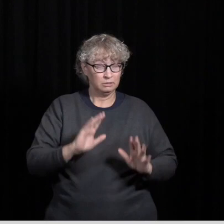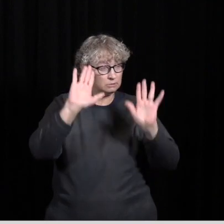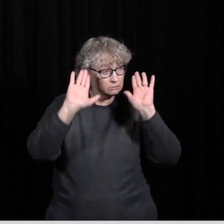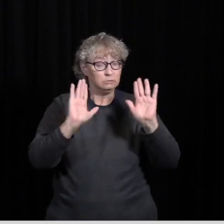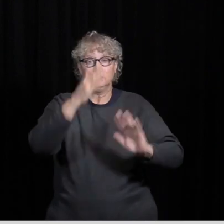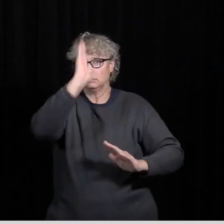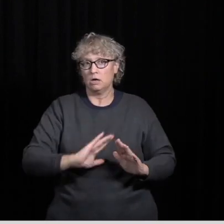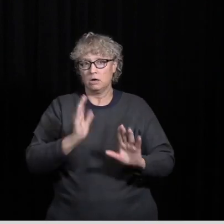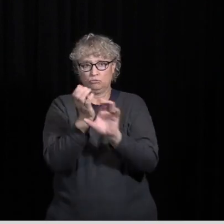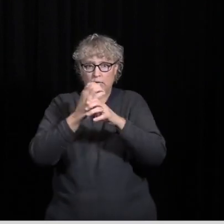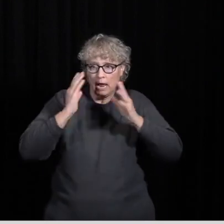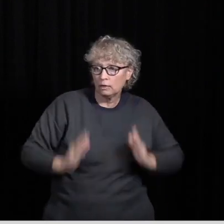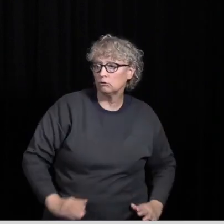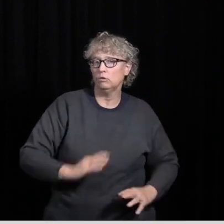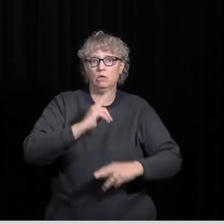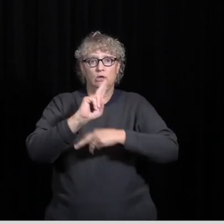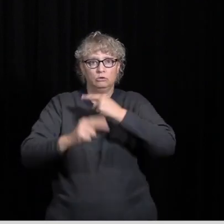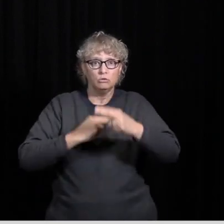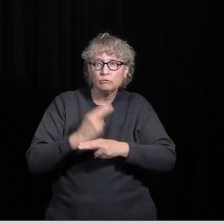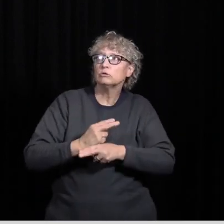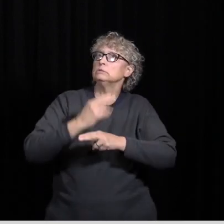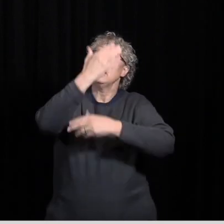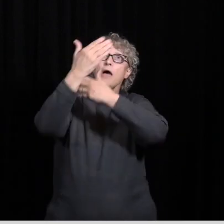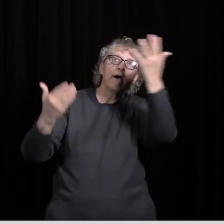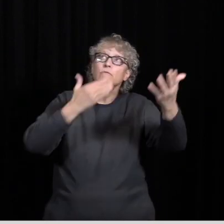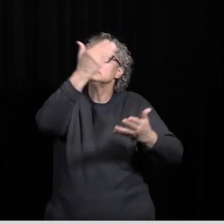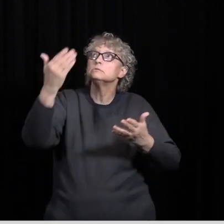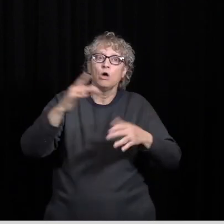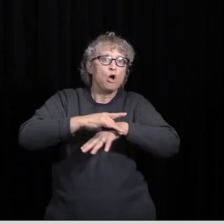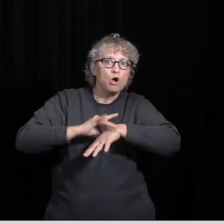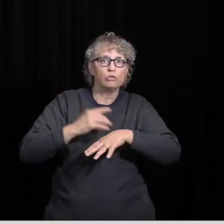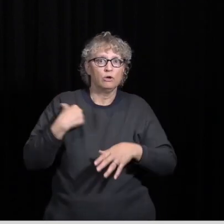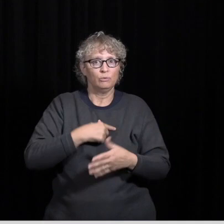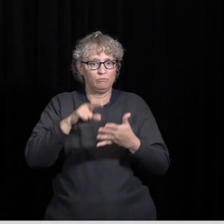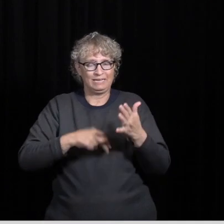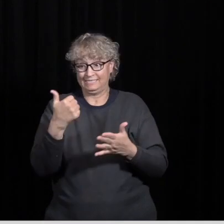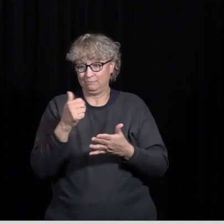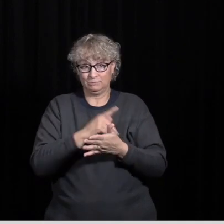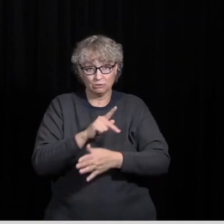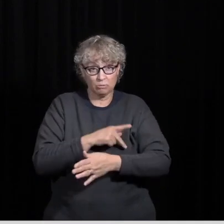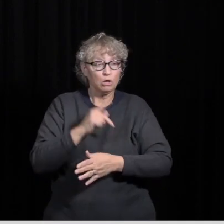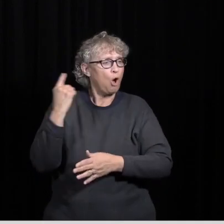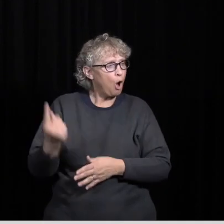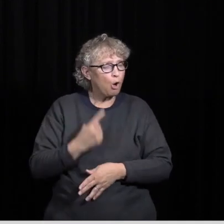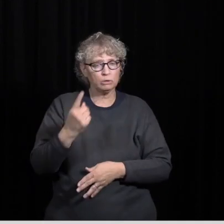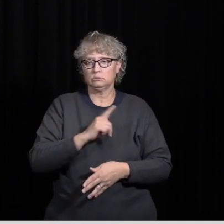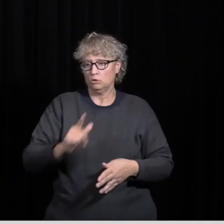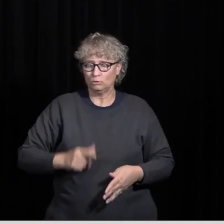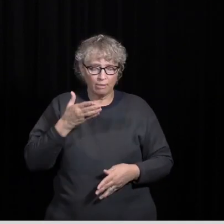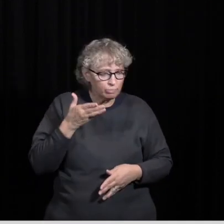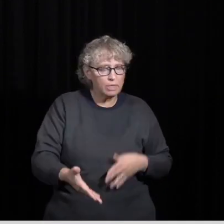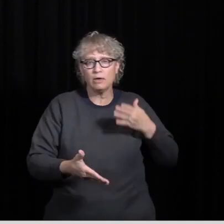great God, that's creator of the universe, of heavens and the earth, that we've read about for 10 Psalms, where this God always saves, He's always there, He's always